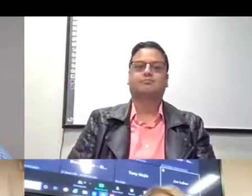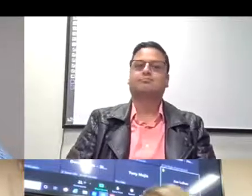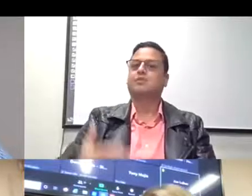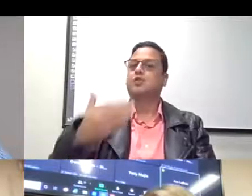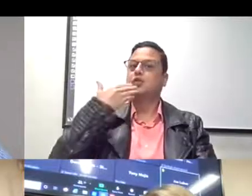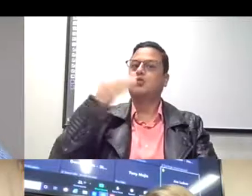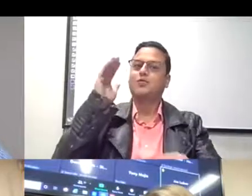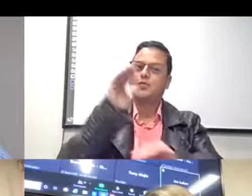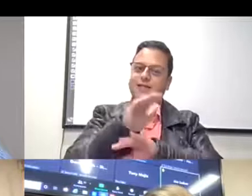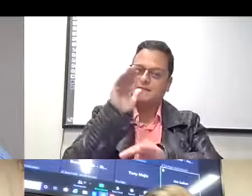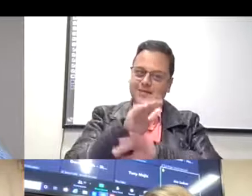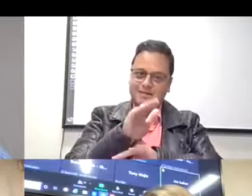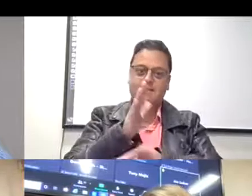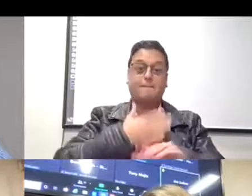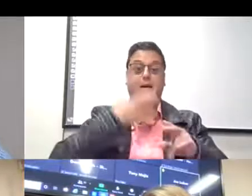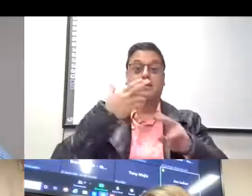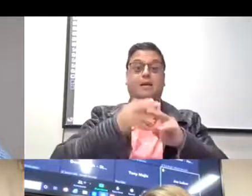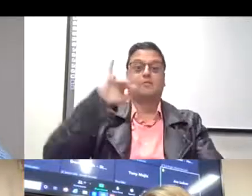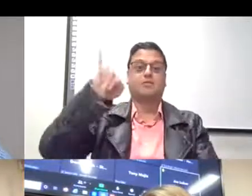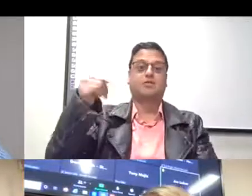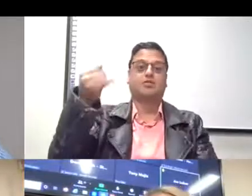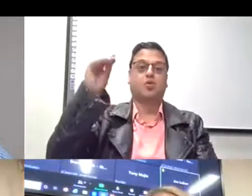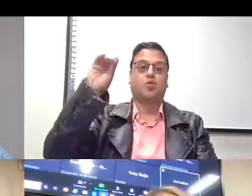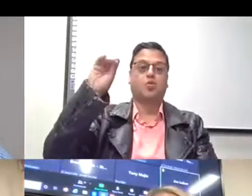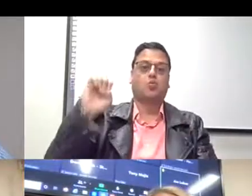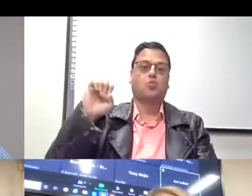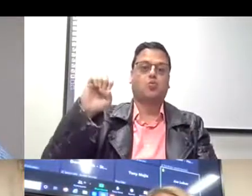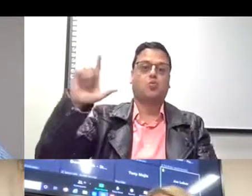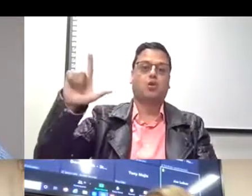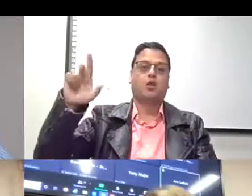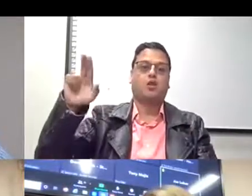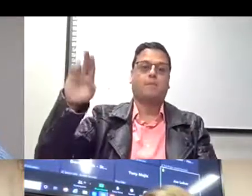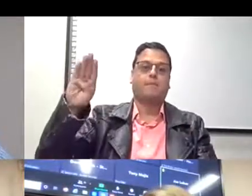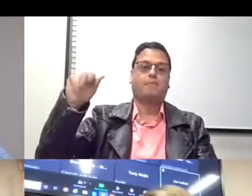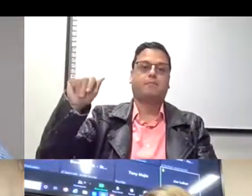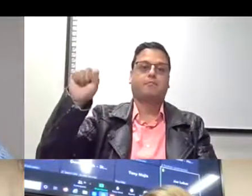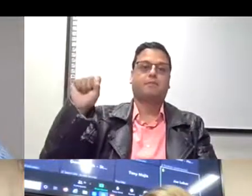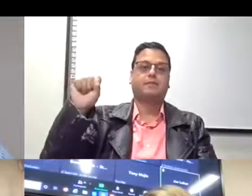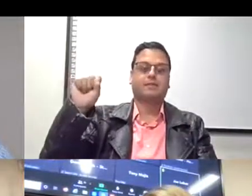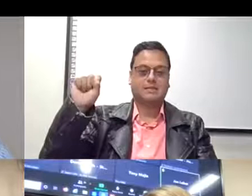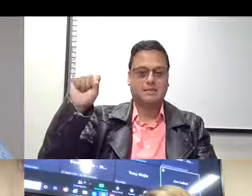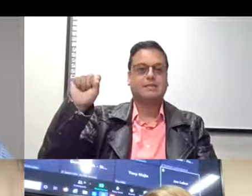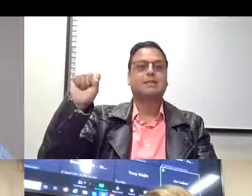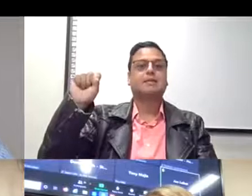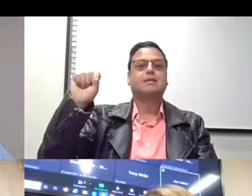Good evening. My name is Joe Alubis. I am just